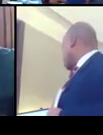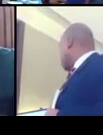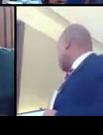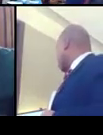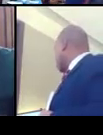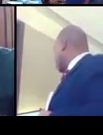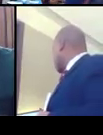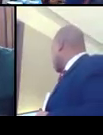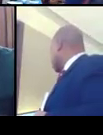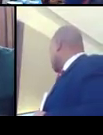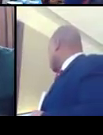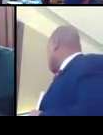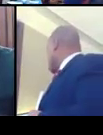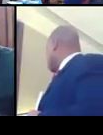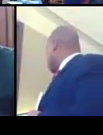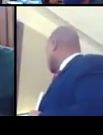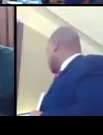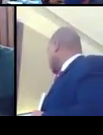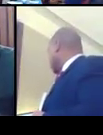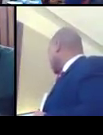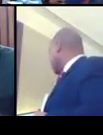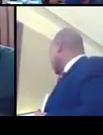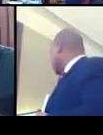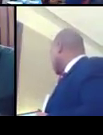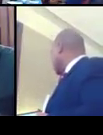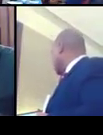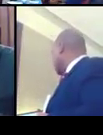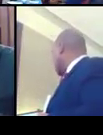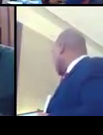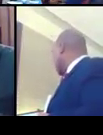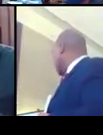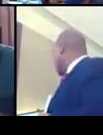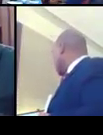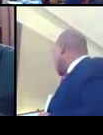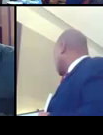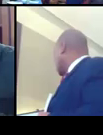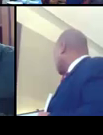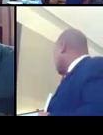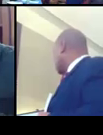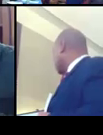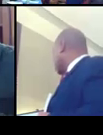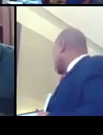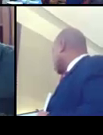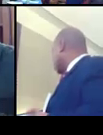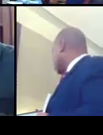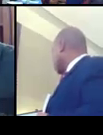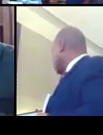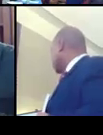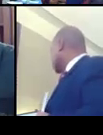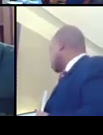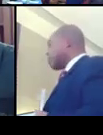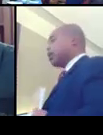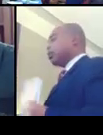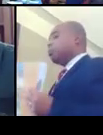mailers, postcards went out to, I believe it's about 4,500 postcards in the area. So, and different flyers,